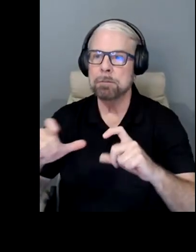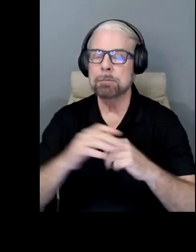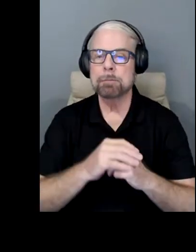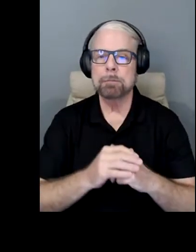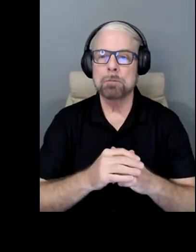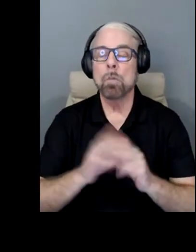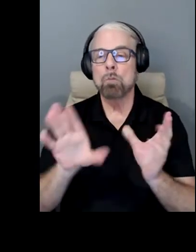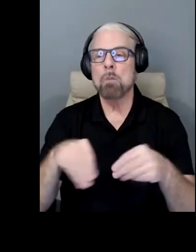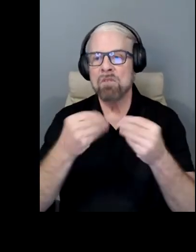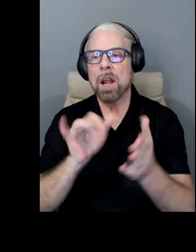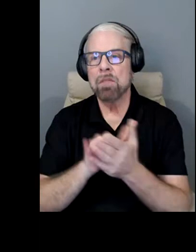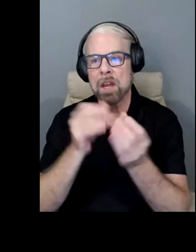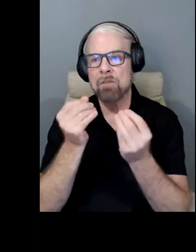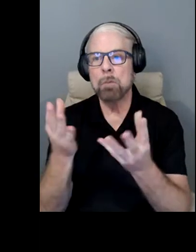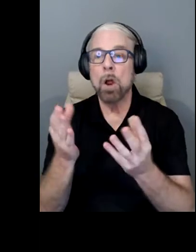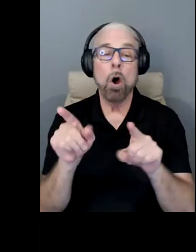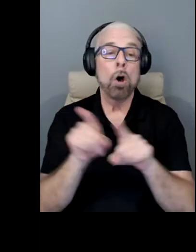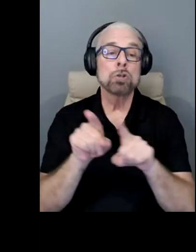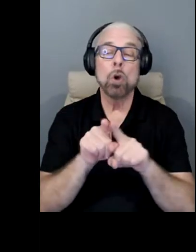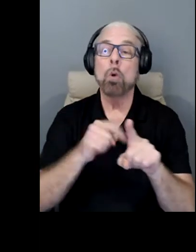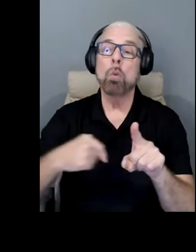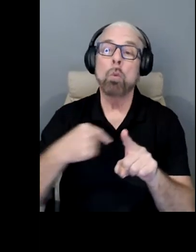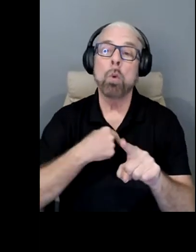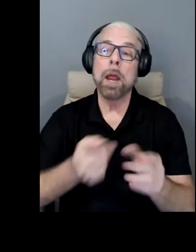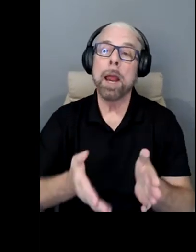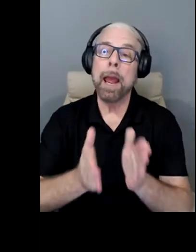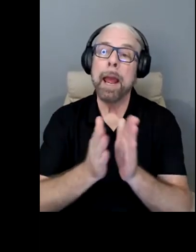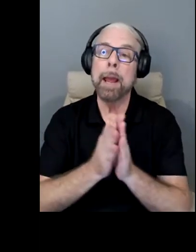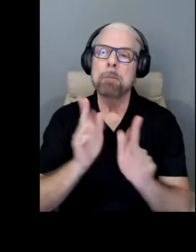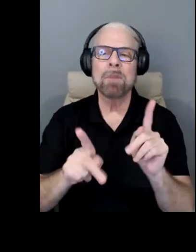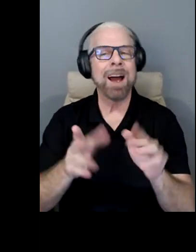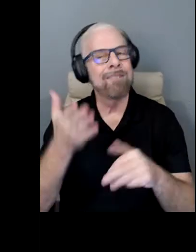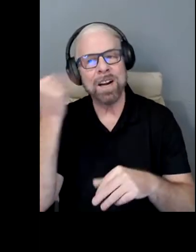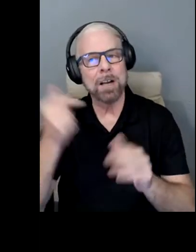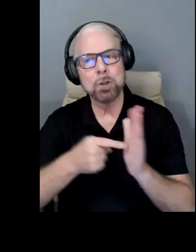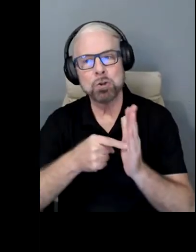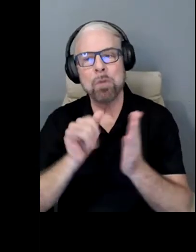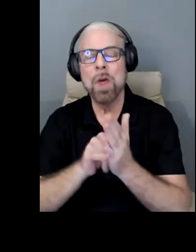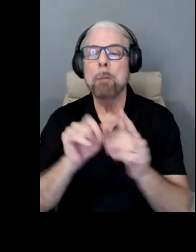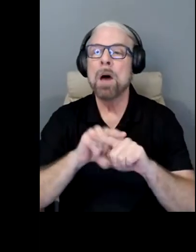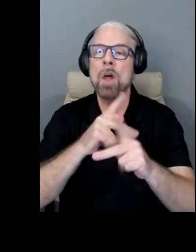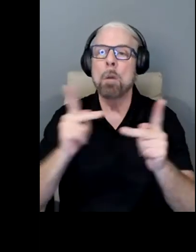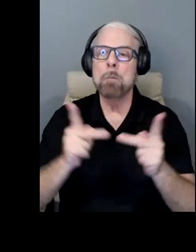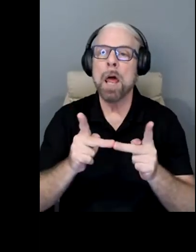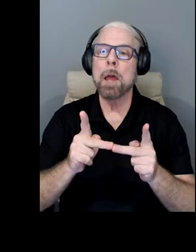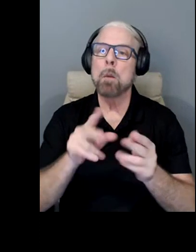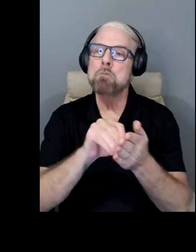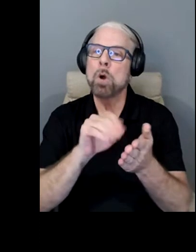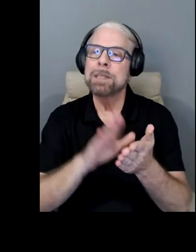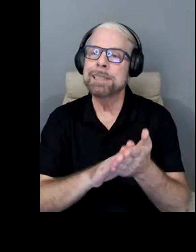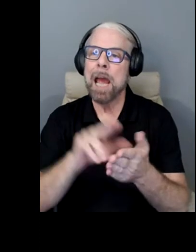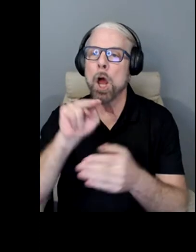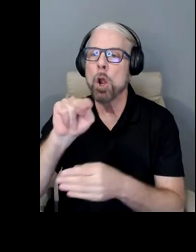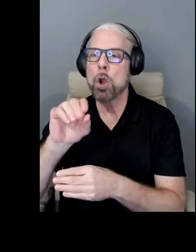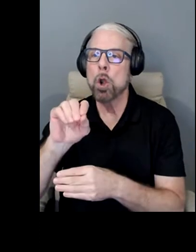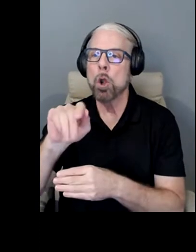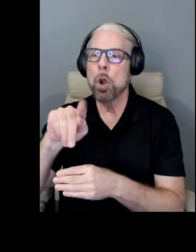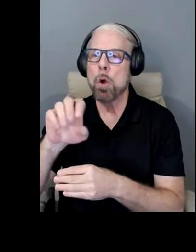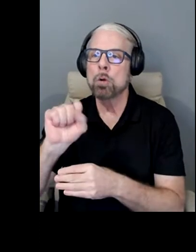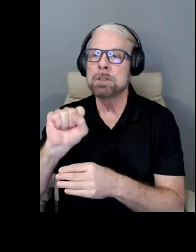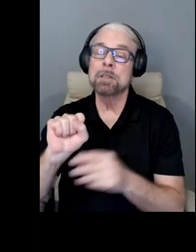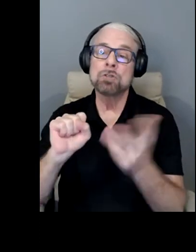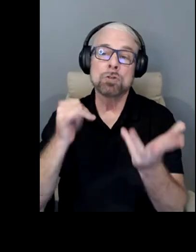we're providing that. And then we are asking folks, I forgot to show it, but there is a place to put notes. If you are